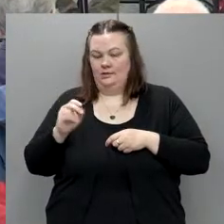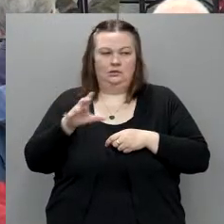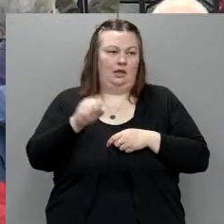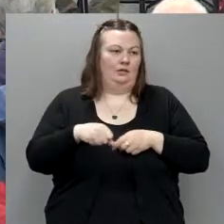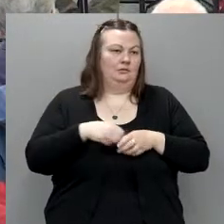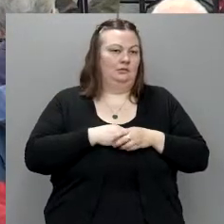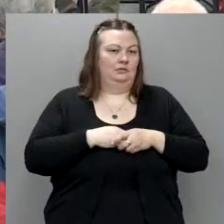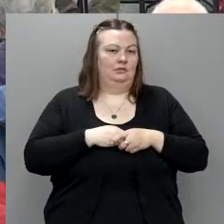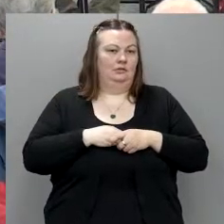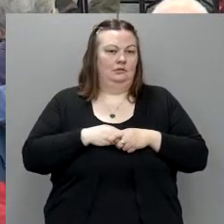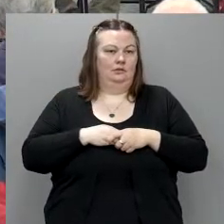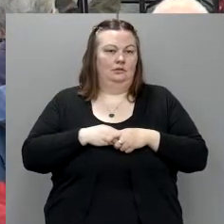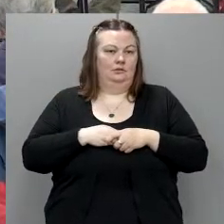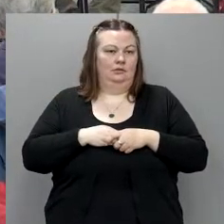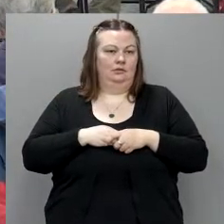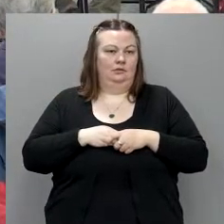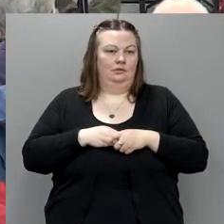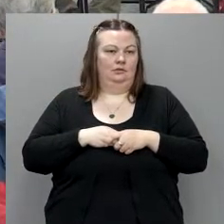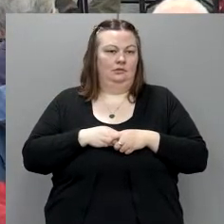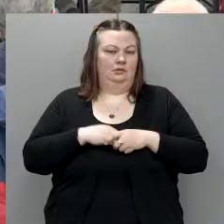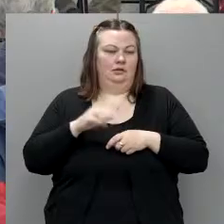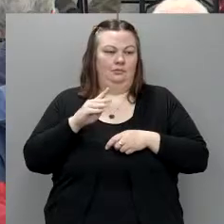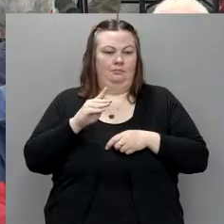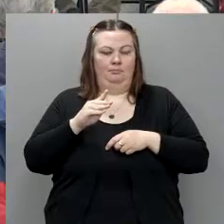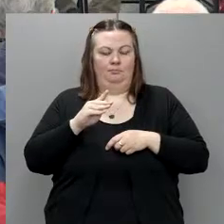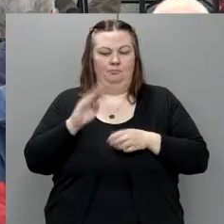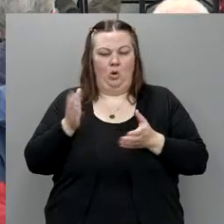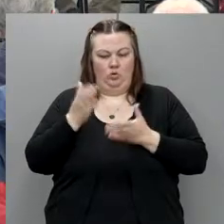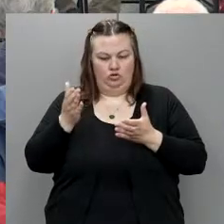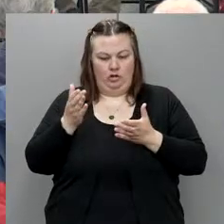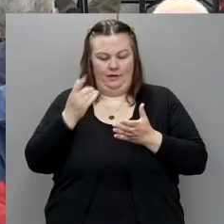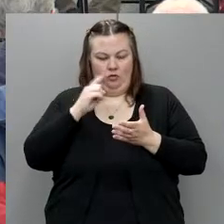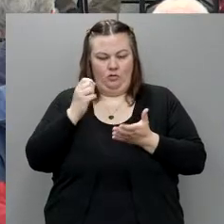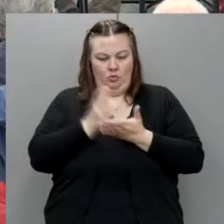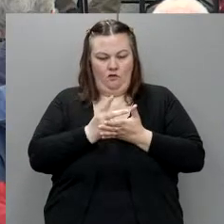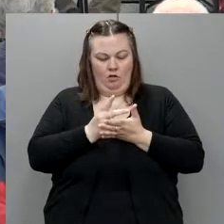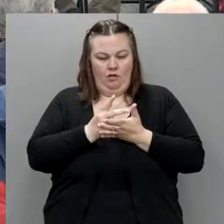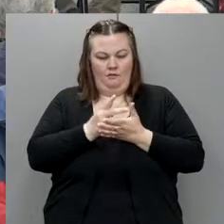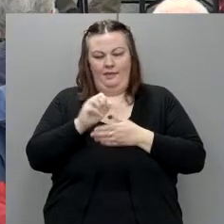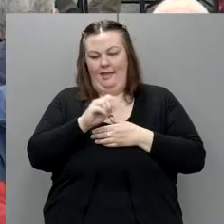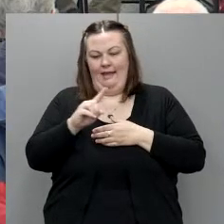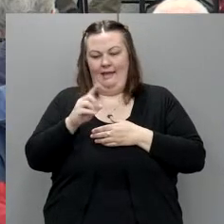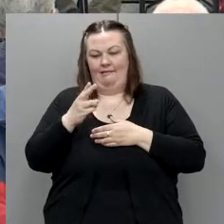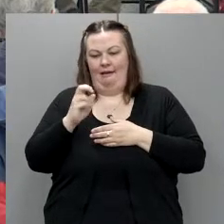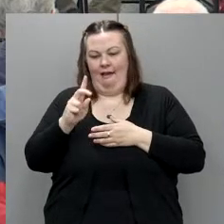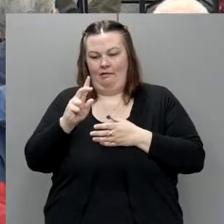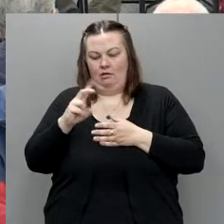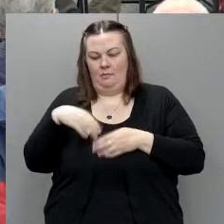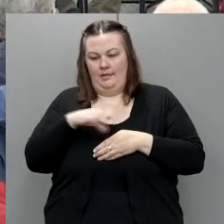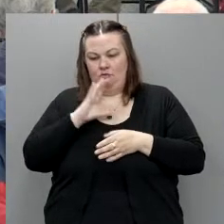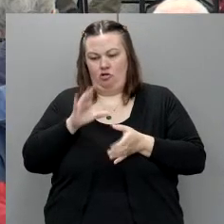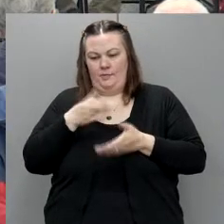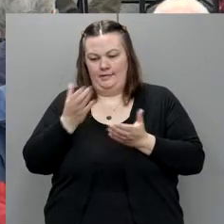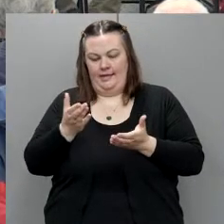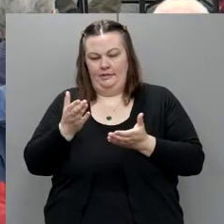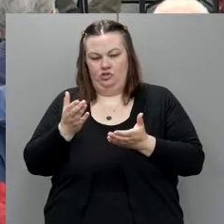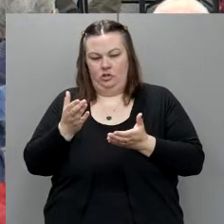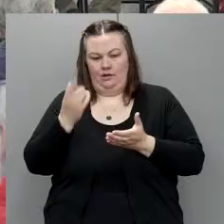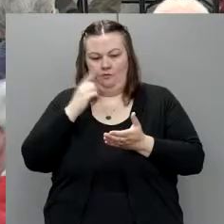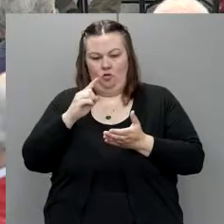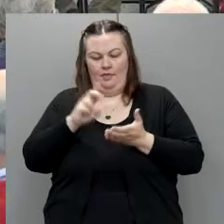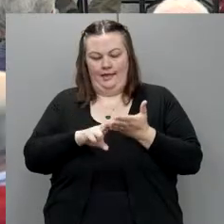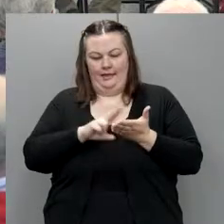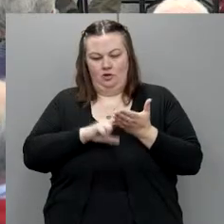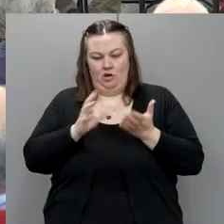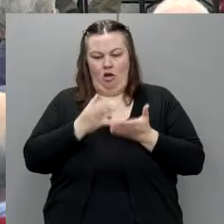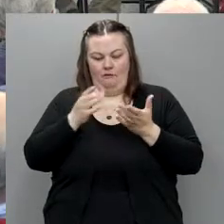Yes. The motion for approval of the ad hoc committee's recommendation for the